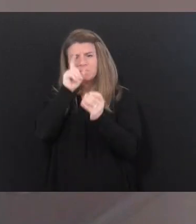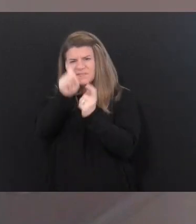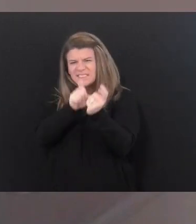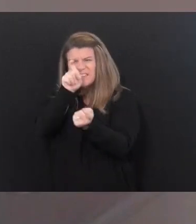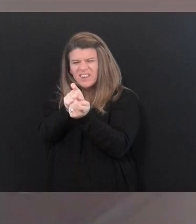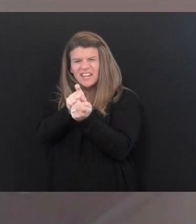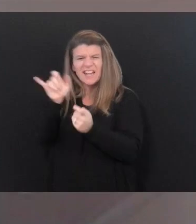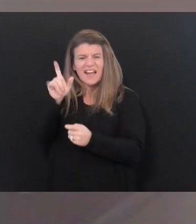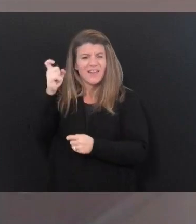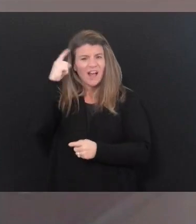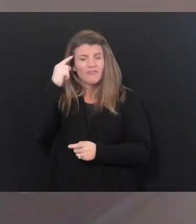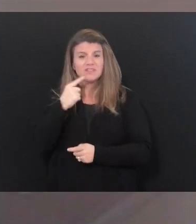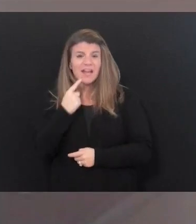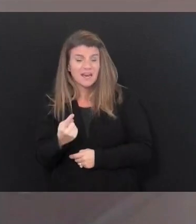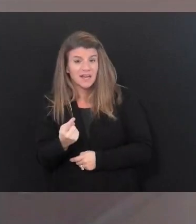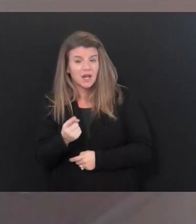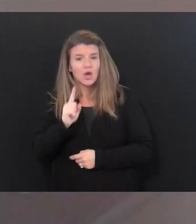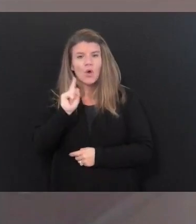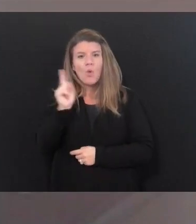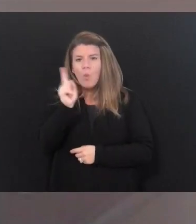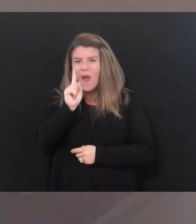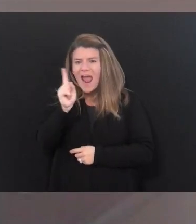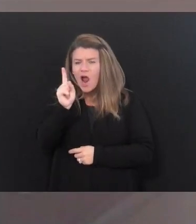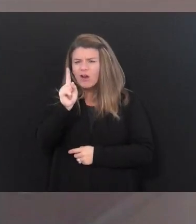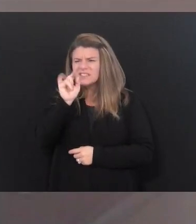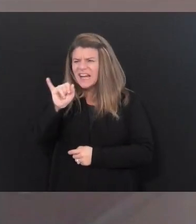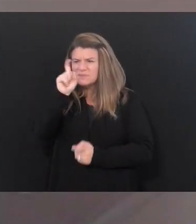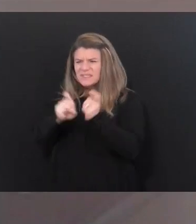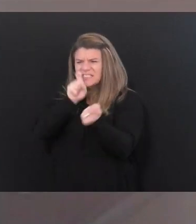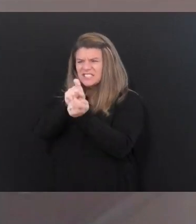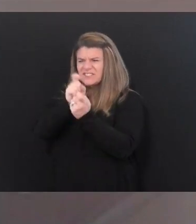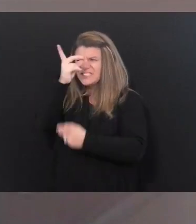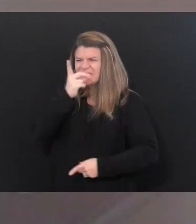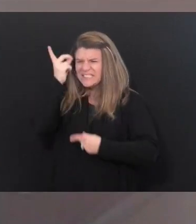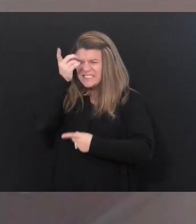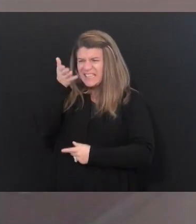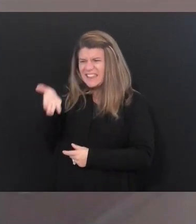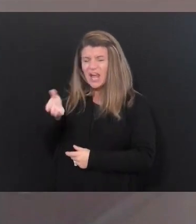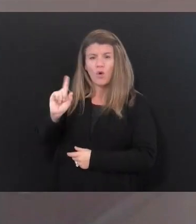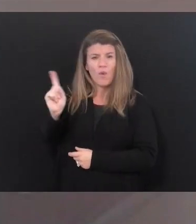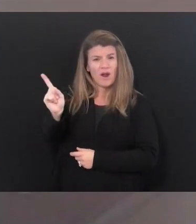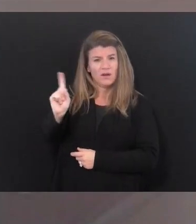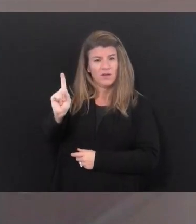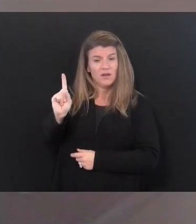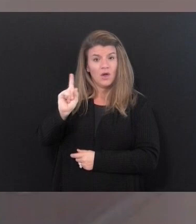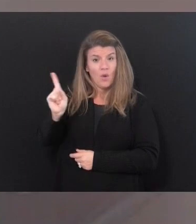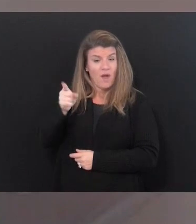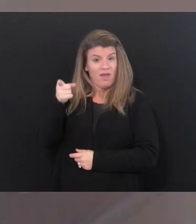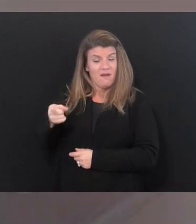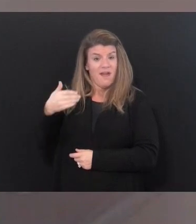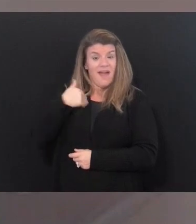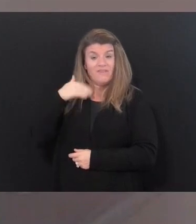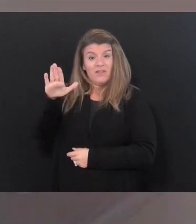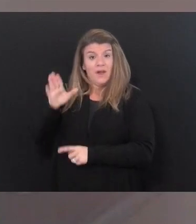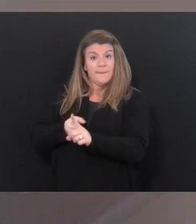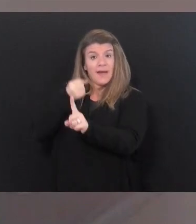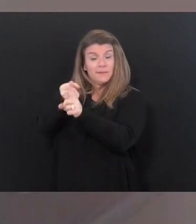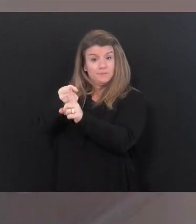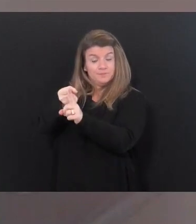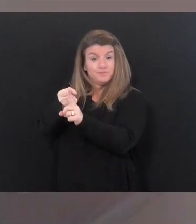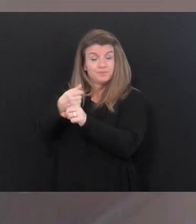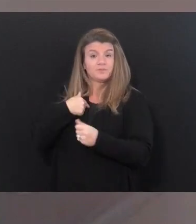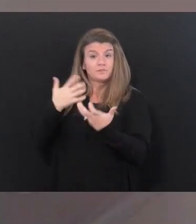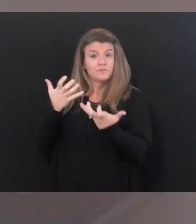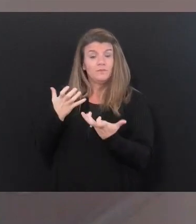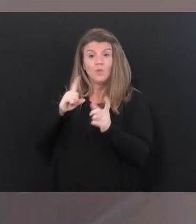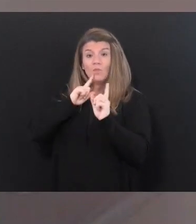governor said, where the virus is rearing its head, where it's having its impact, and we want to respond to